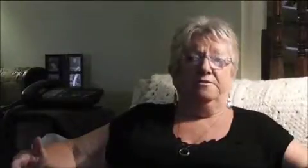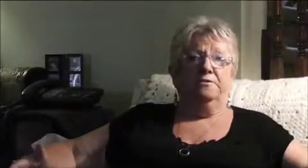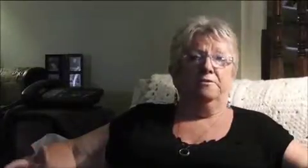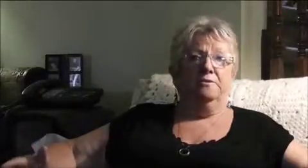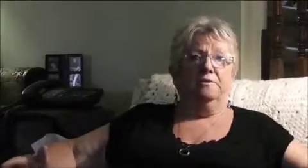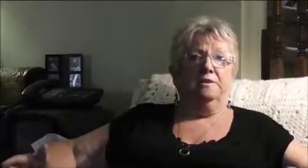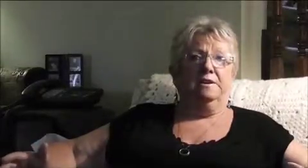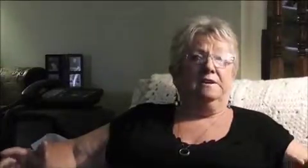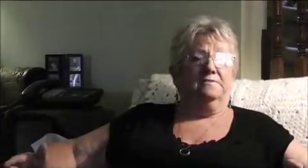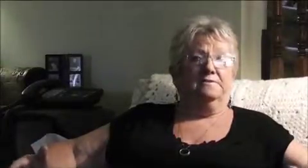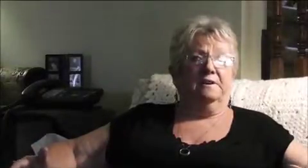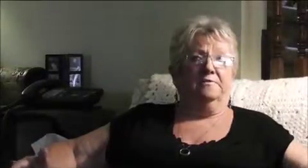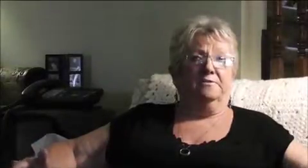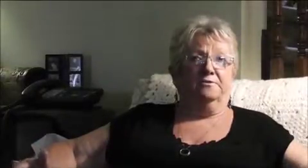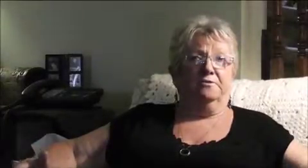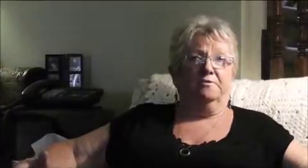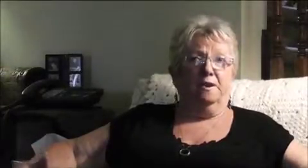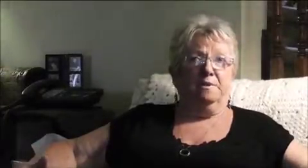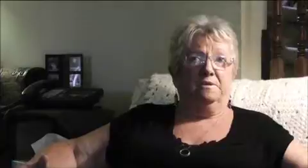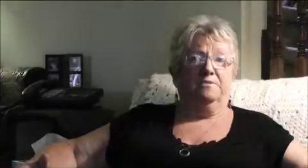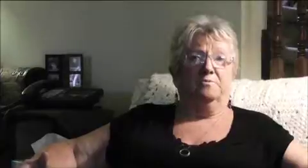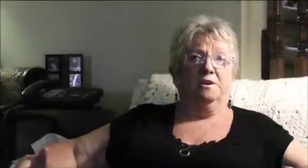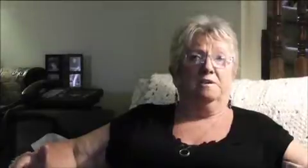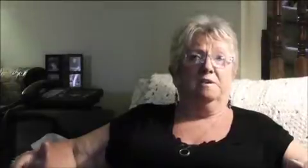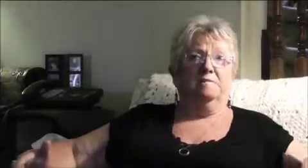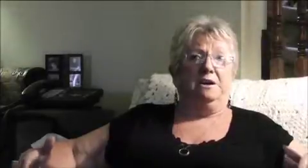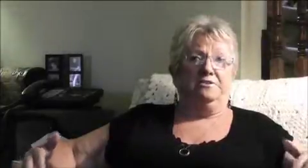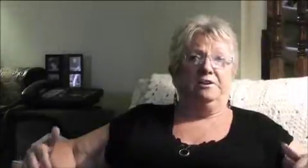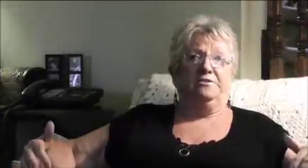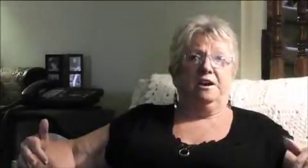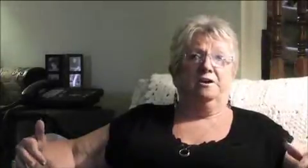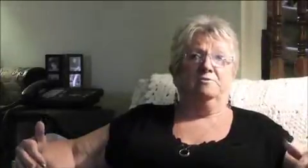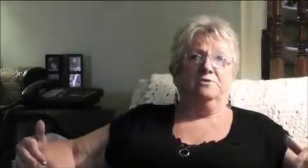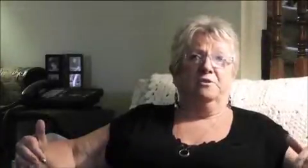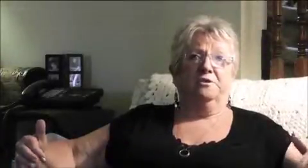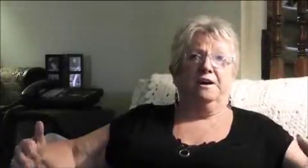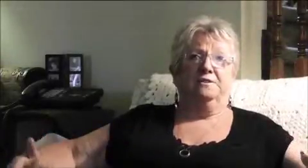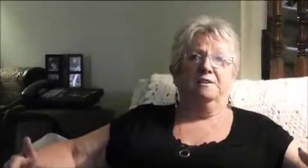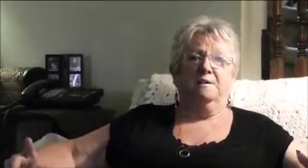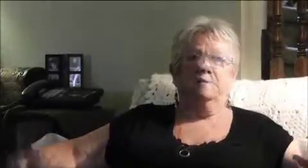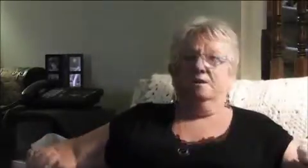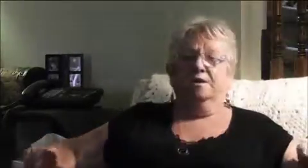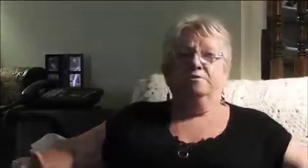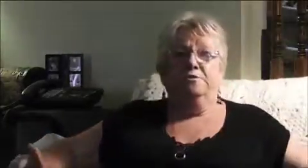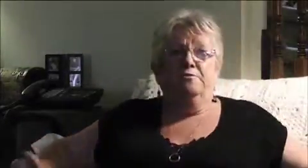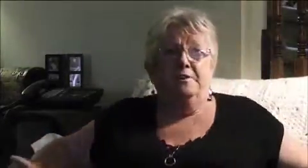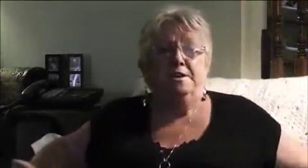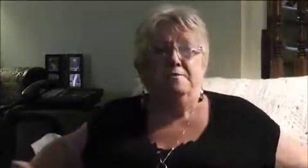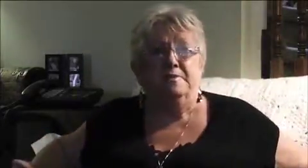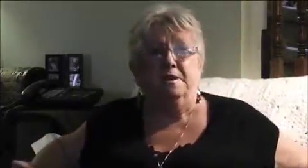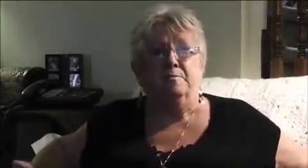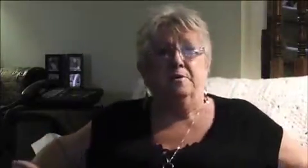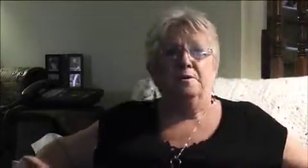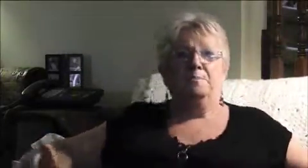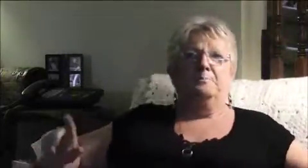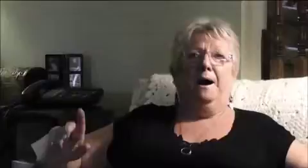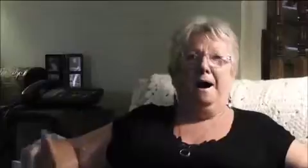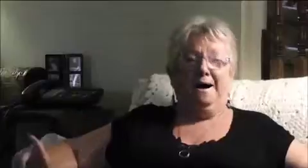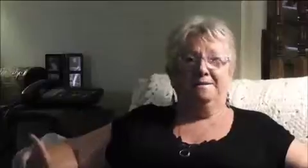sent to Canadian Society for Social Development, is what Make a Change Canada was called at that time. Now, there was no funding